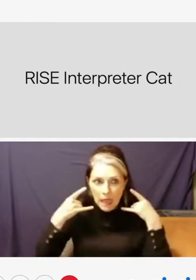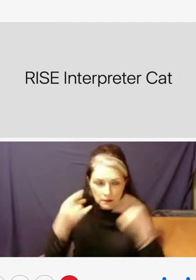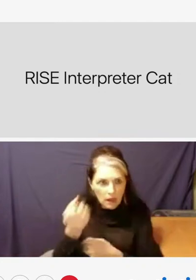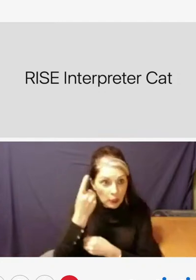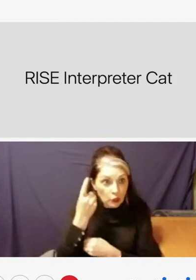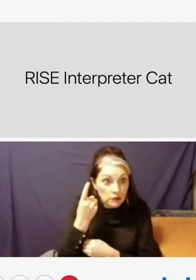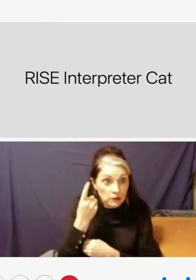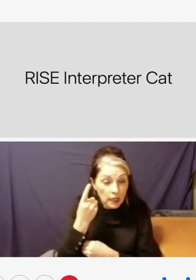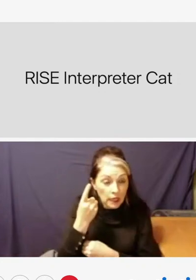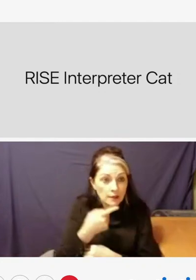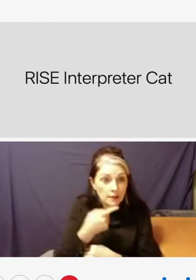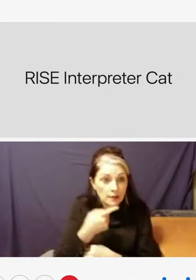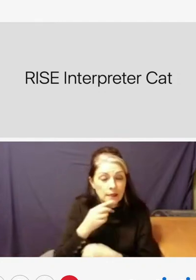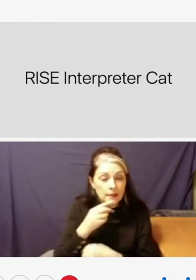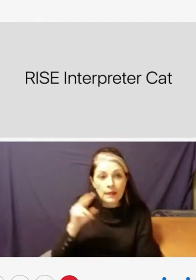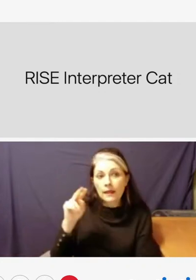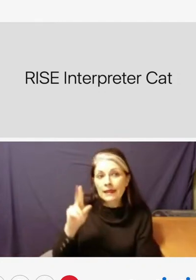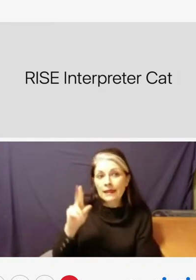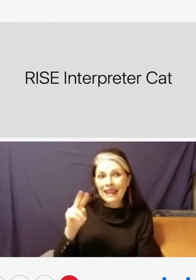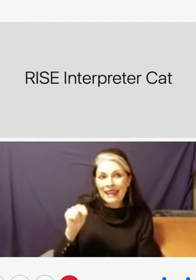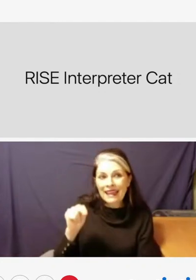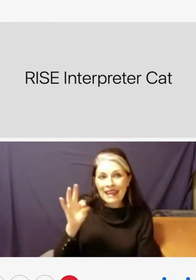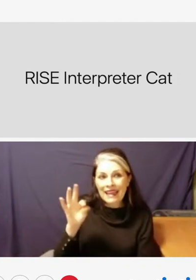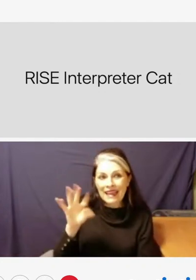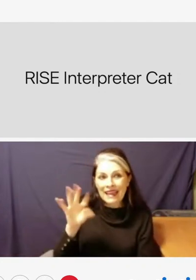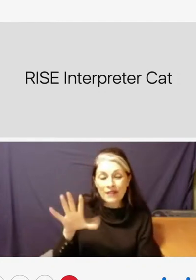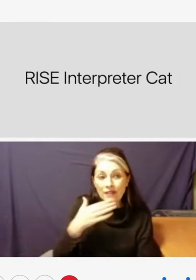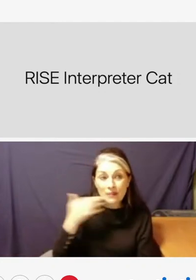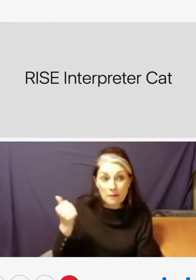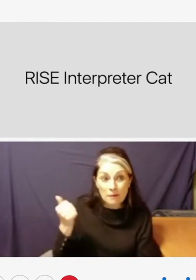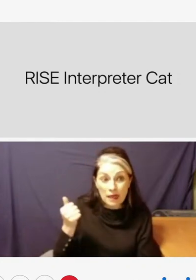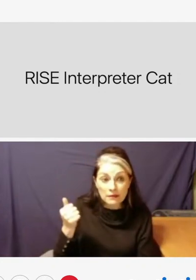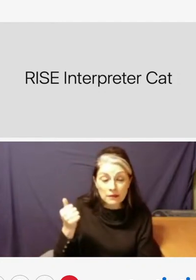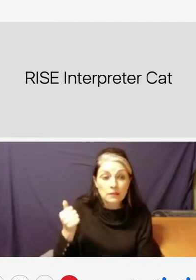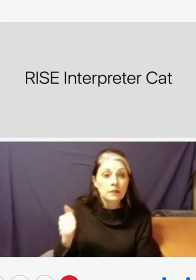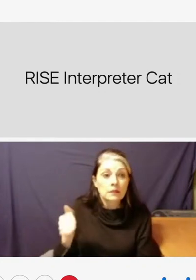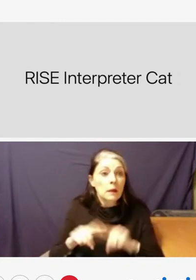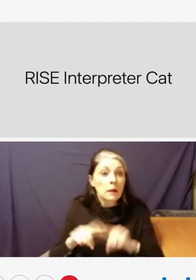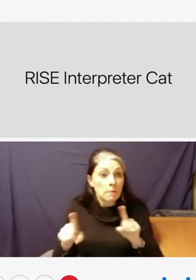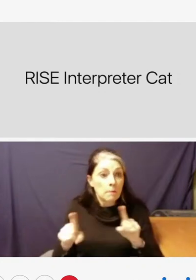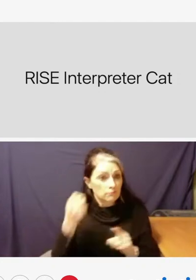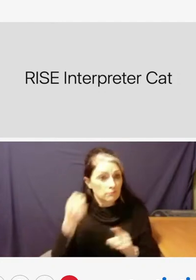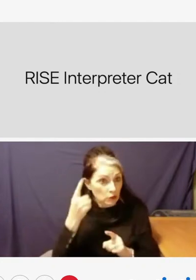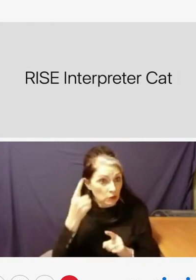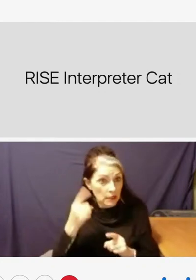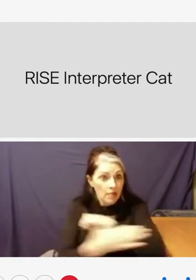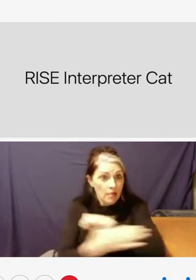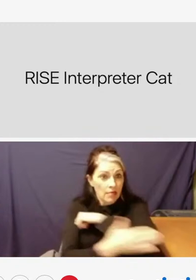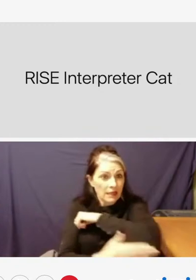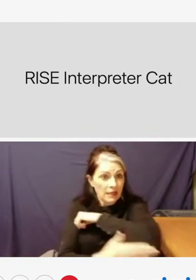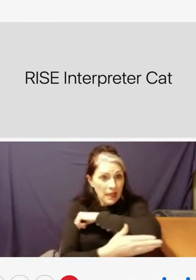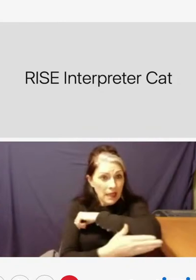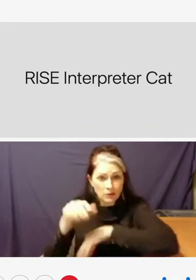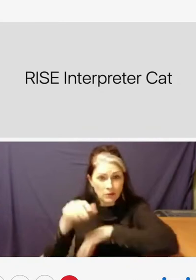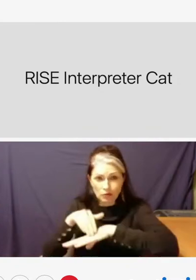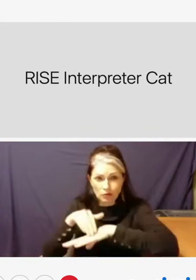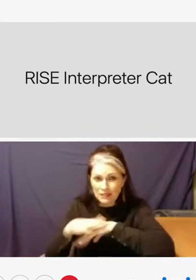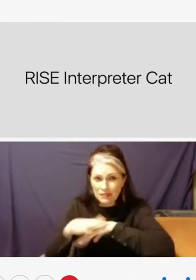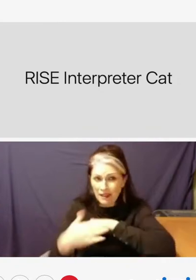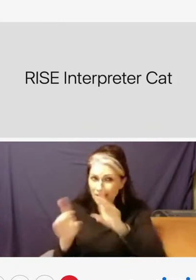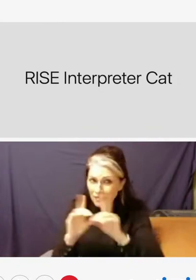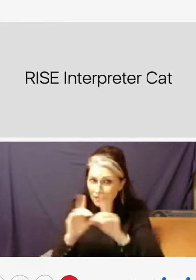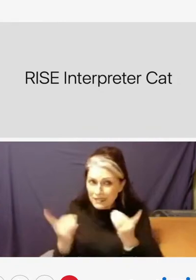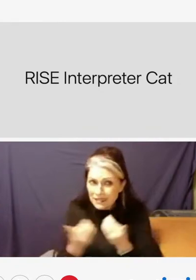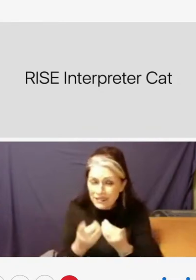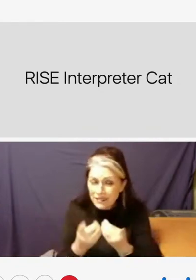saying the end 95 mask is supposed to be the best against omnicron and I understand that the county was supposed to send the district some and we're supposed to